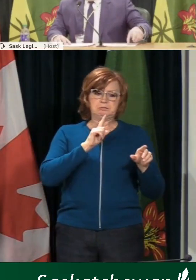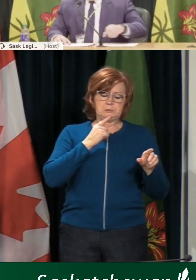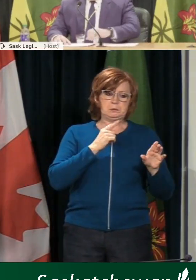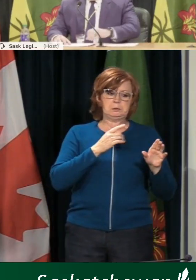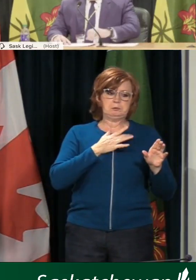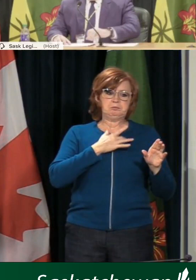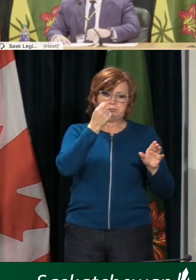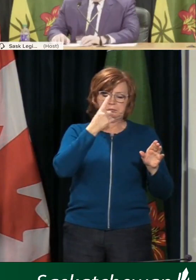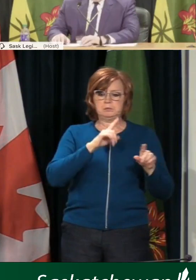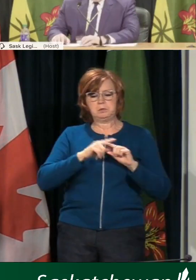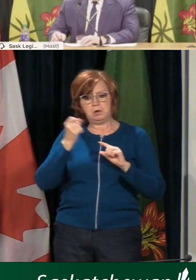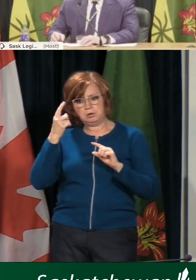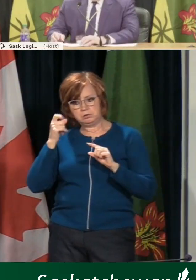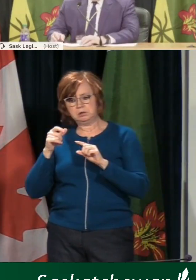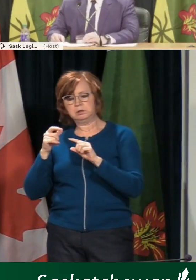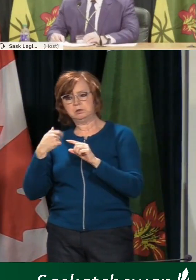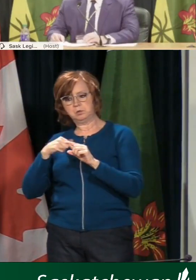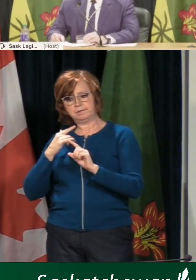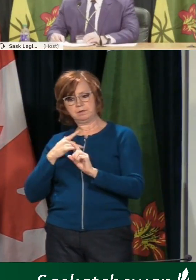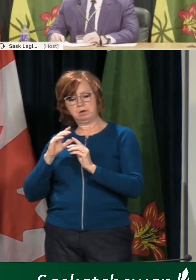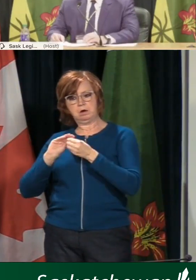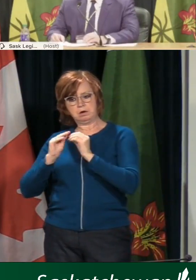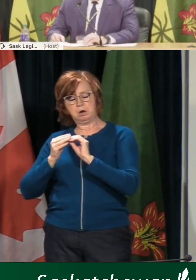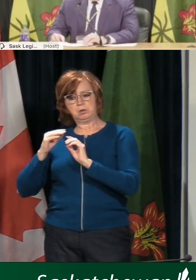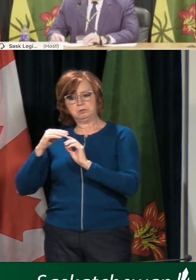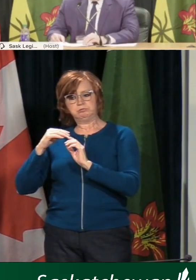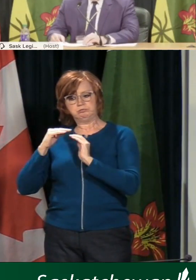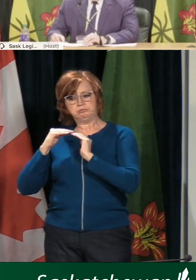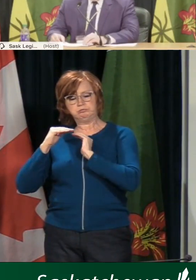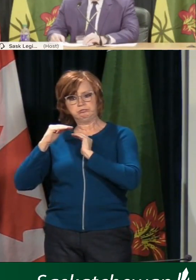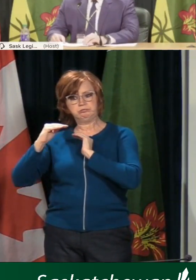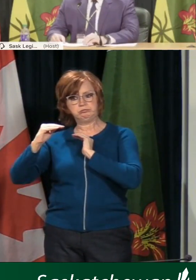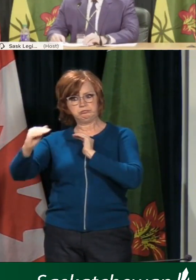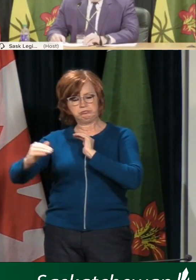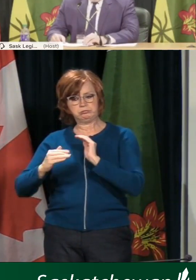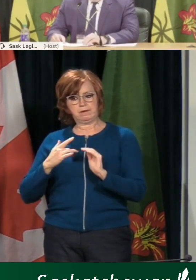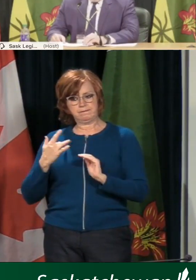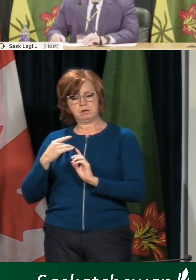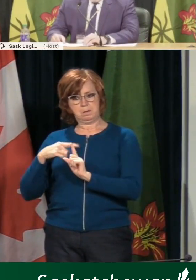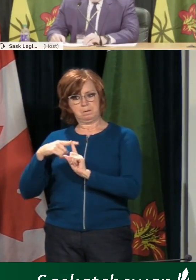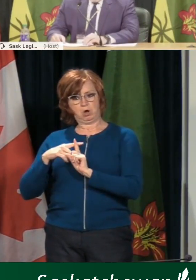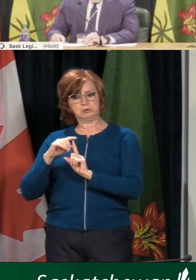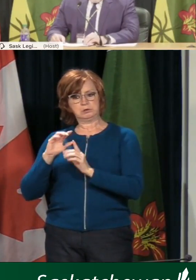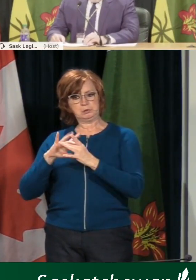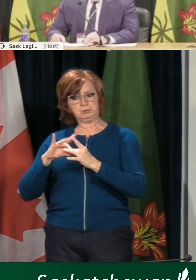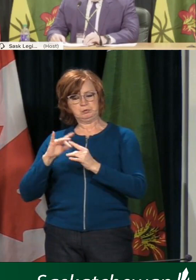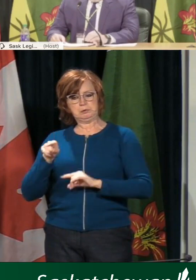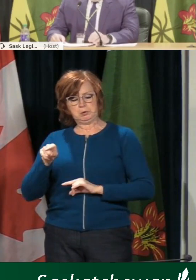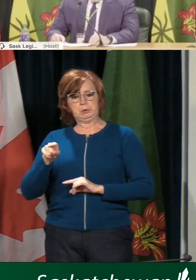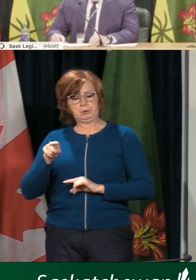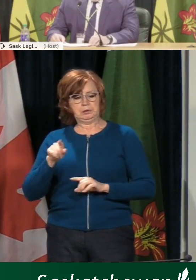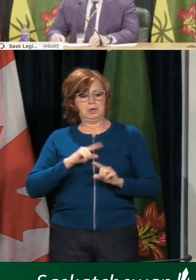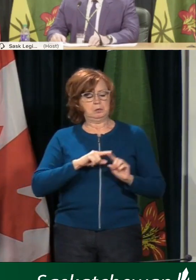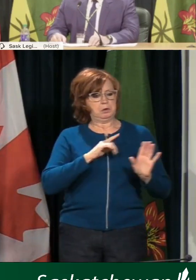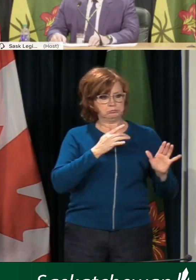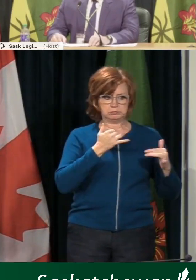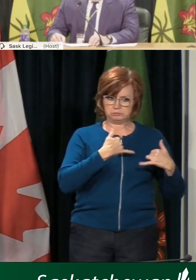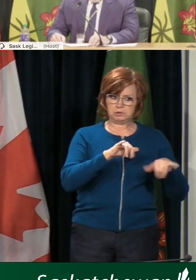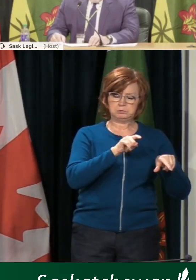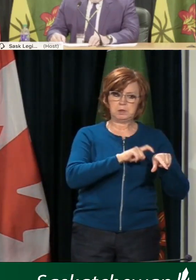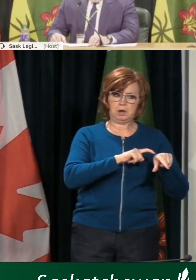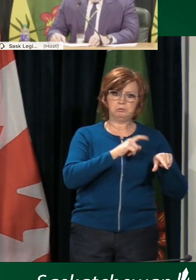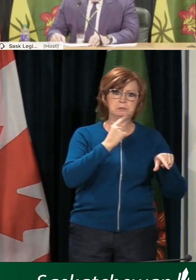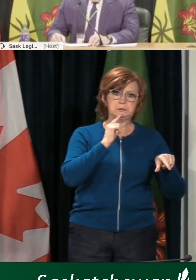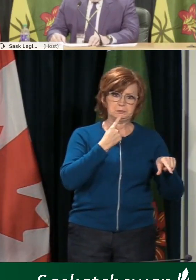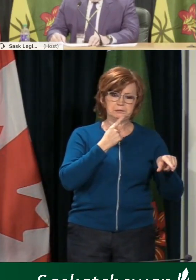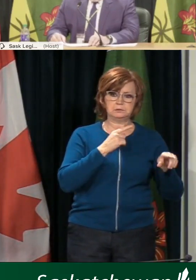cases of COVID-19 in Southwest Saskatchewan or anywhere else in the province. I've started my previous updates by saying thank you, and